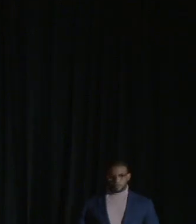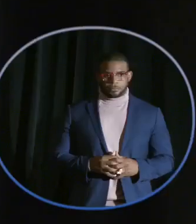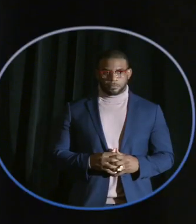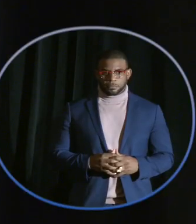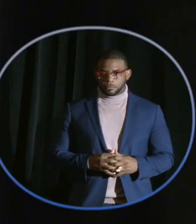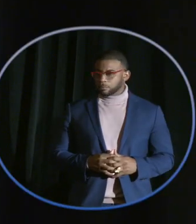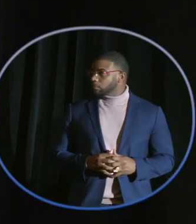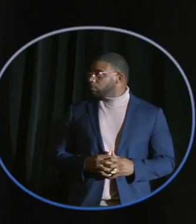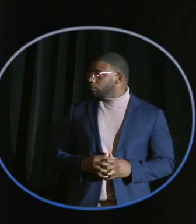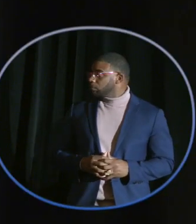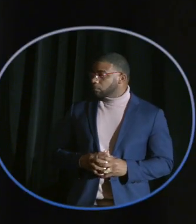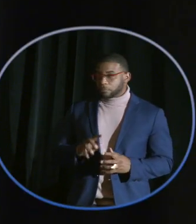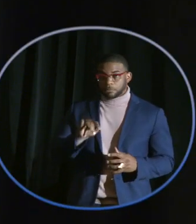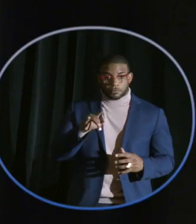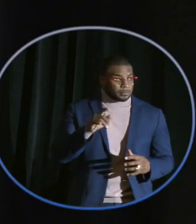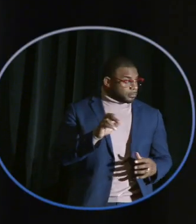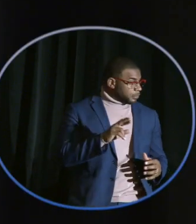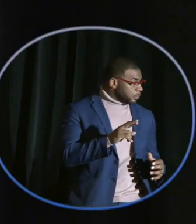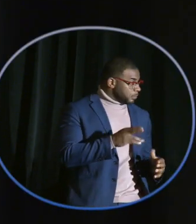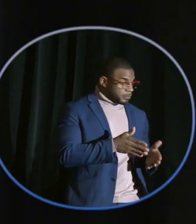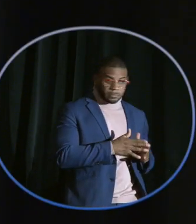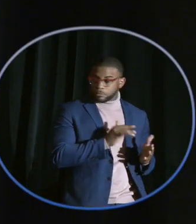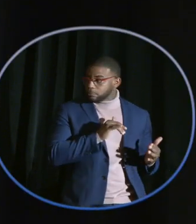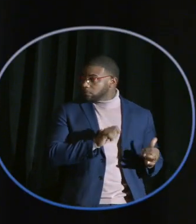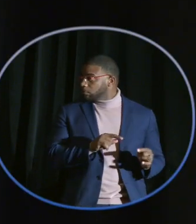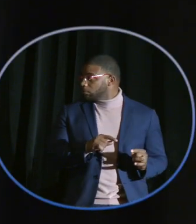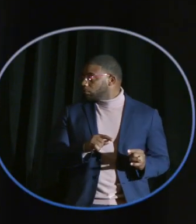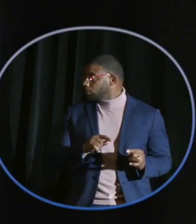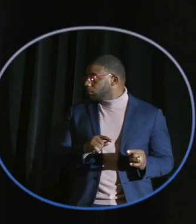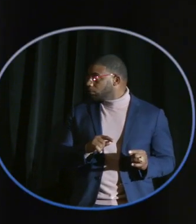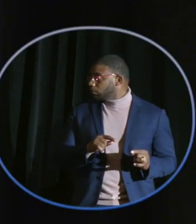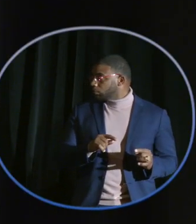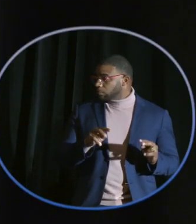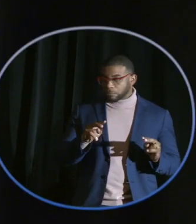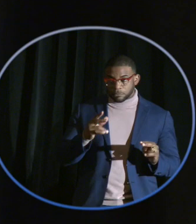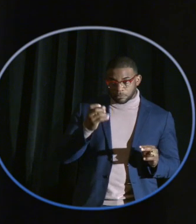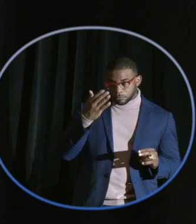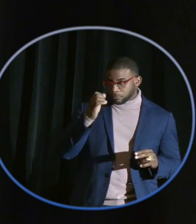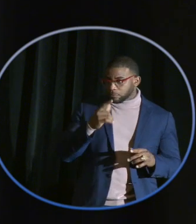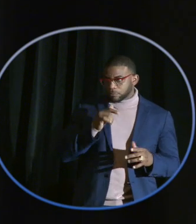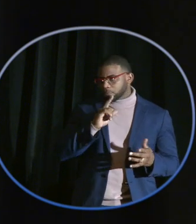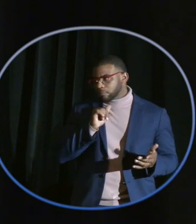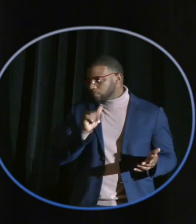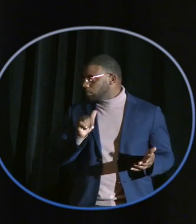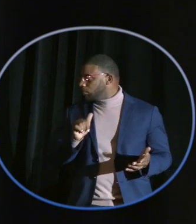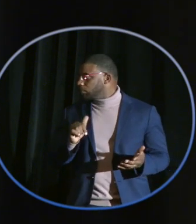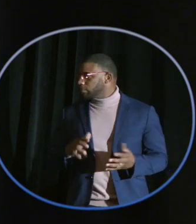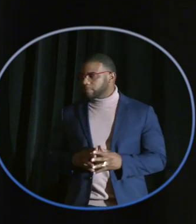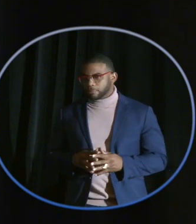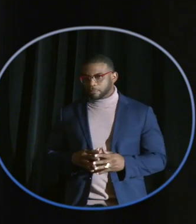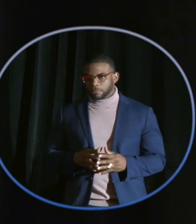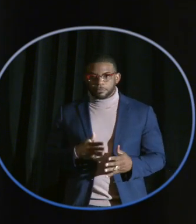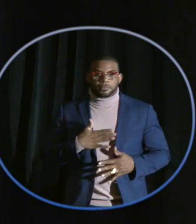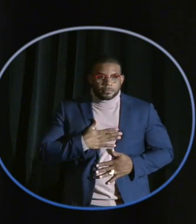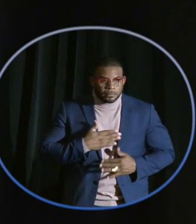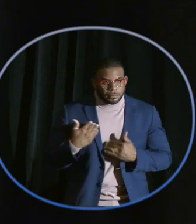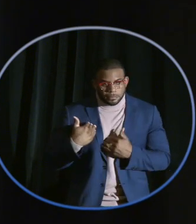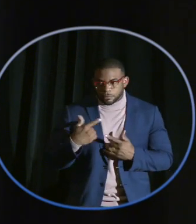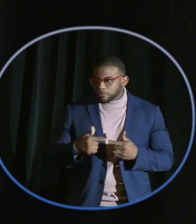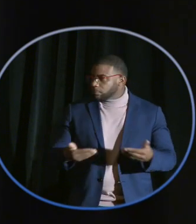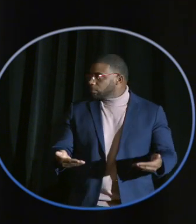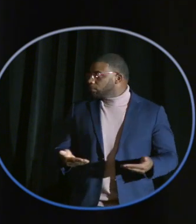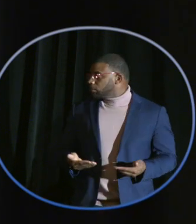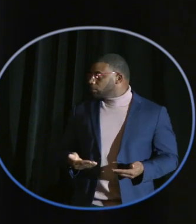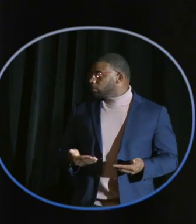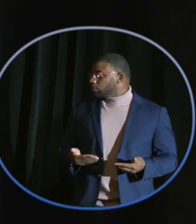So Tyler just asked if he overlooked anyone, and he really didn't, because it is my job to